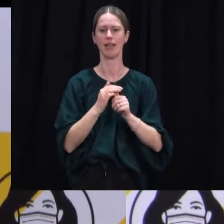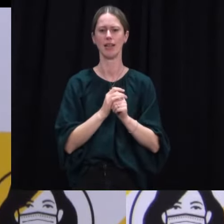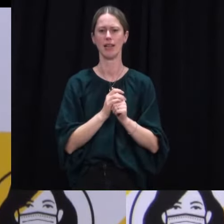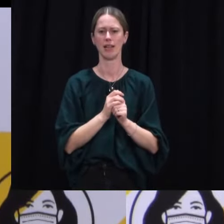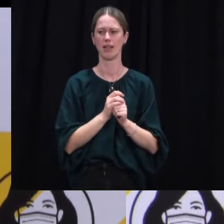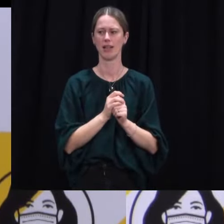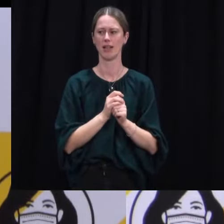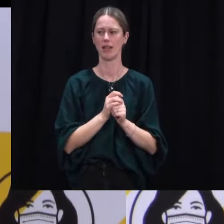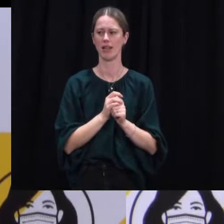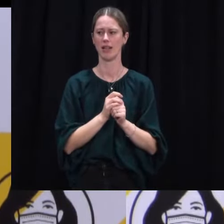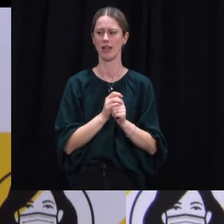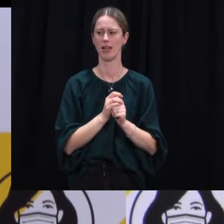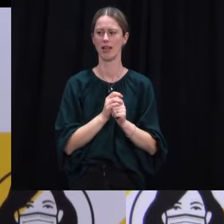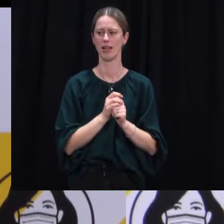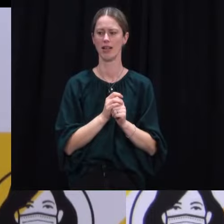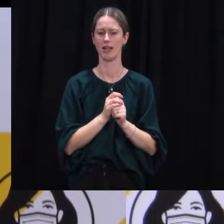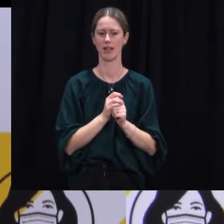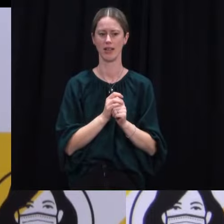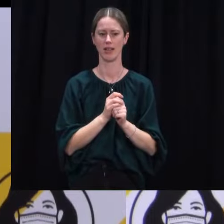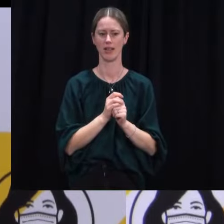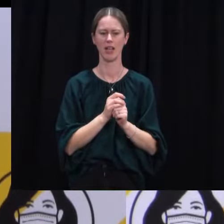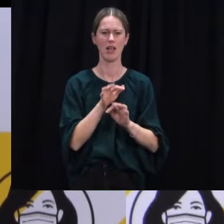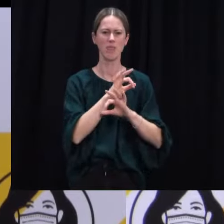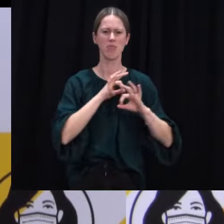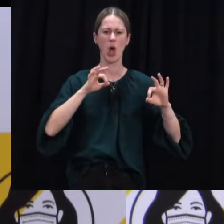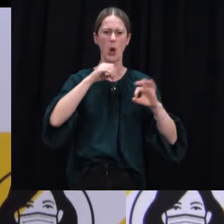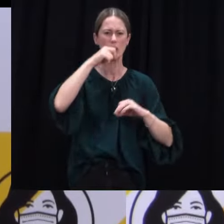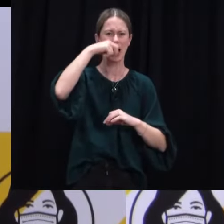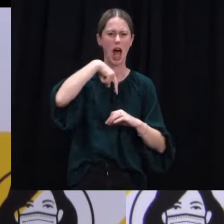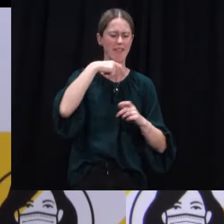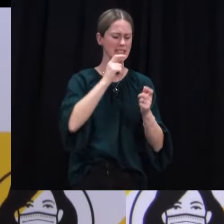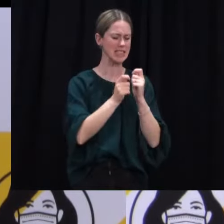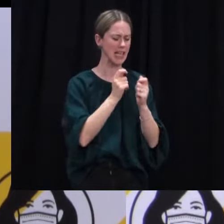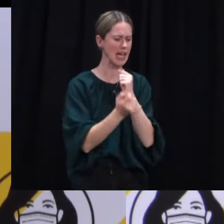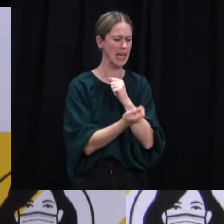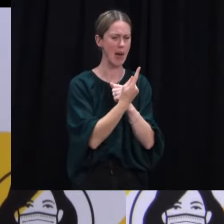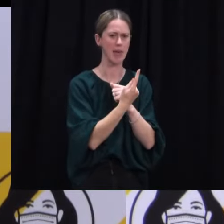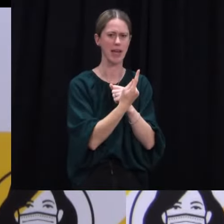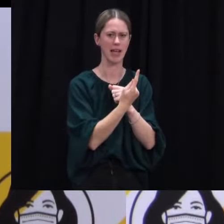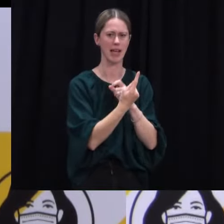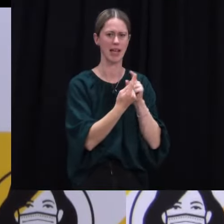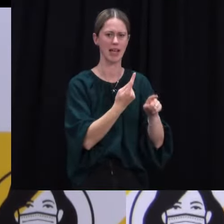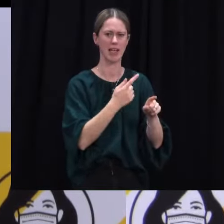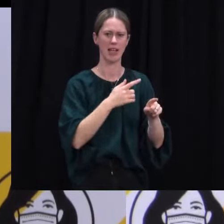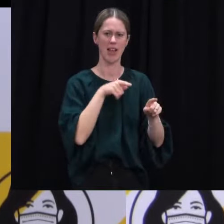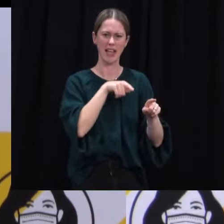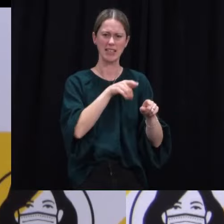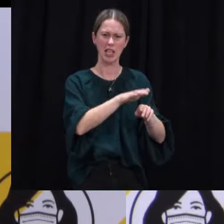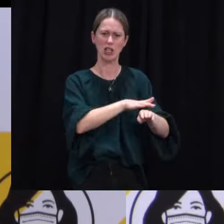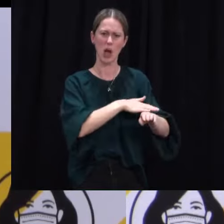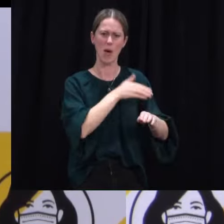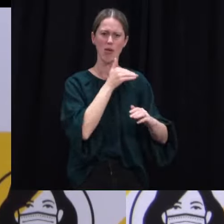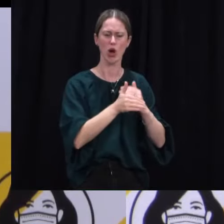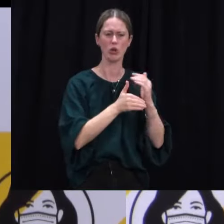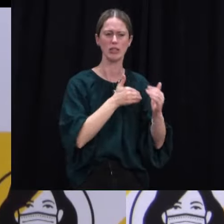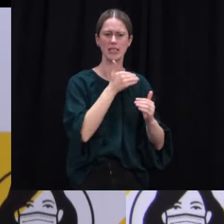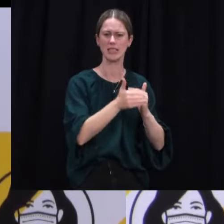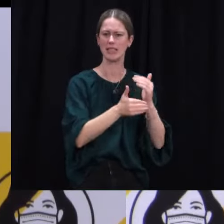almost no evidence of APHG doing any saliva testing, and in fact the evidence seems to be that they're finding that's a slower process because of the way that they process